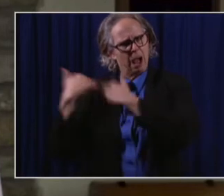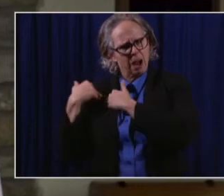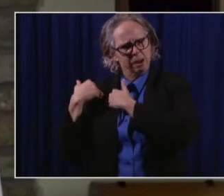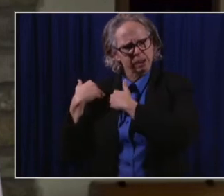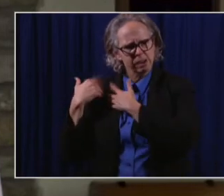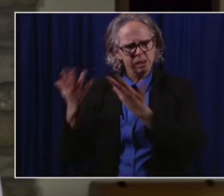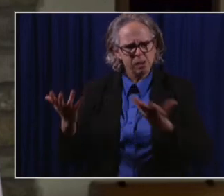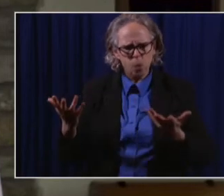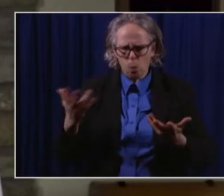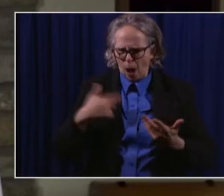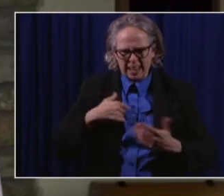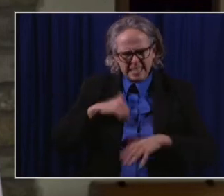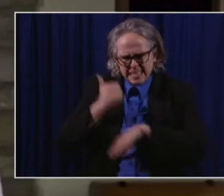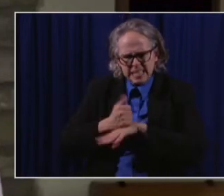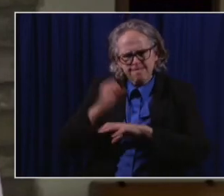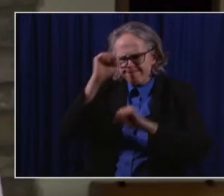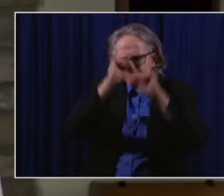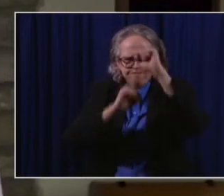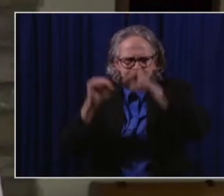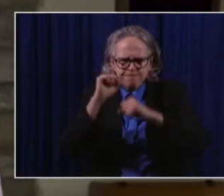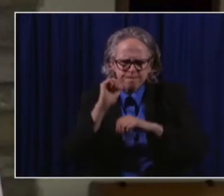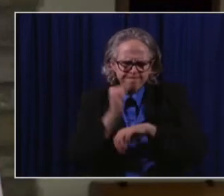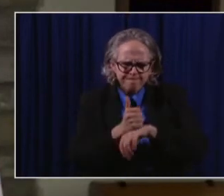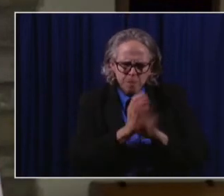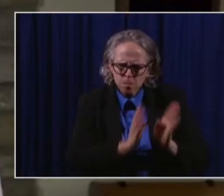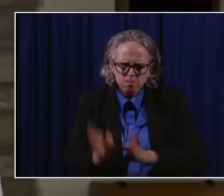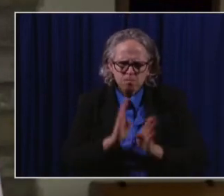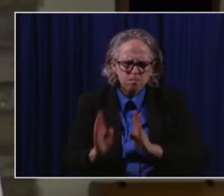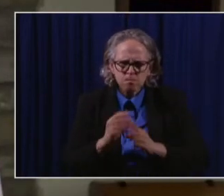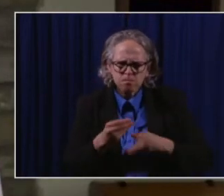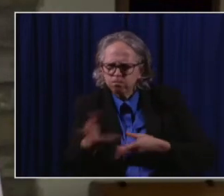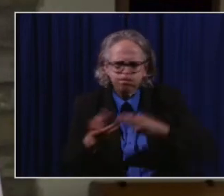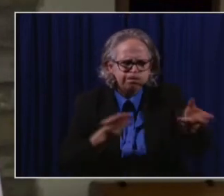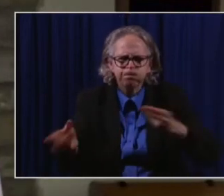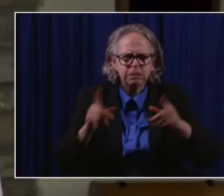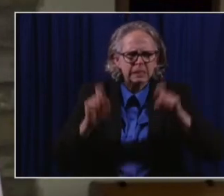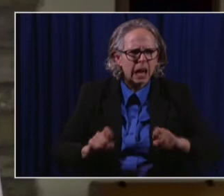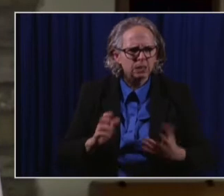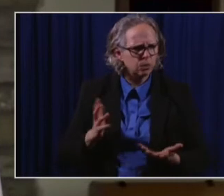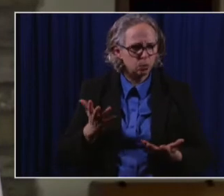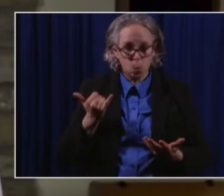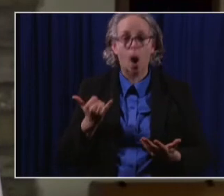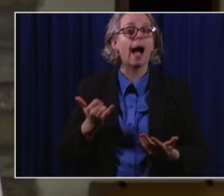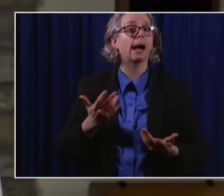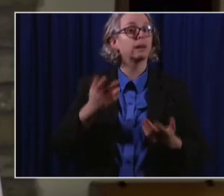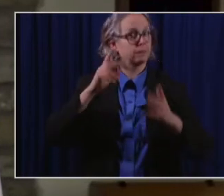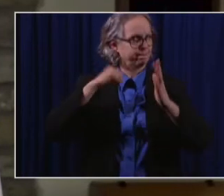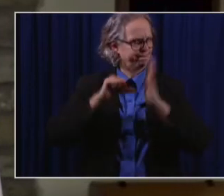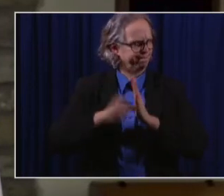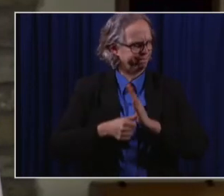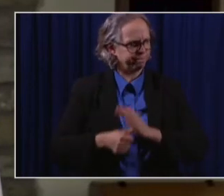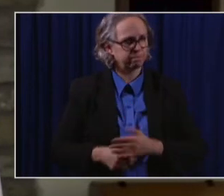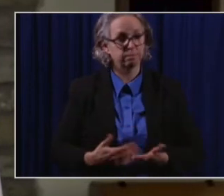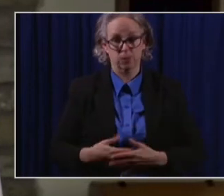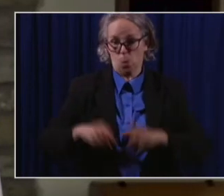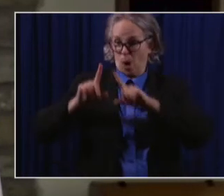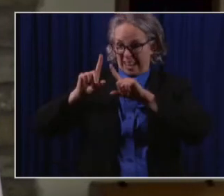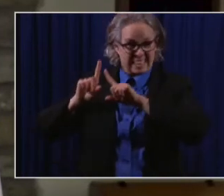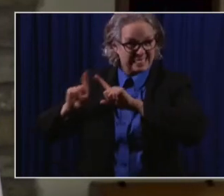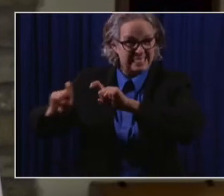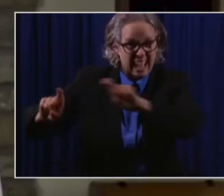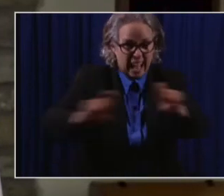that accomplishes two things. One is those tests have to be deployed and are being deployed to save lives